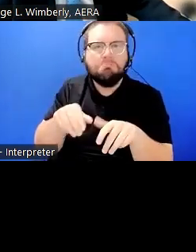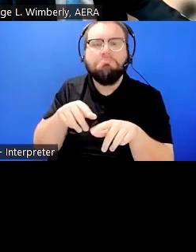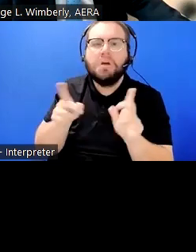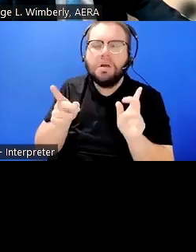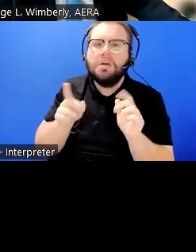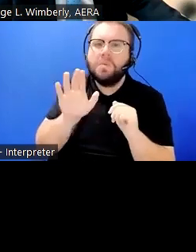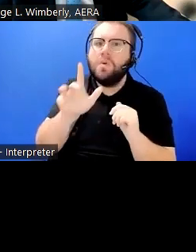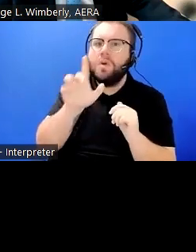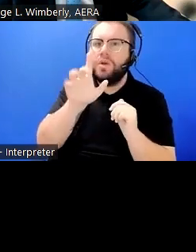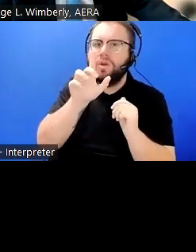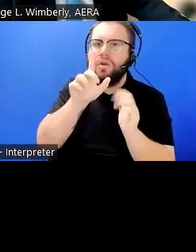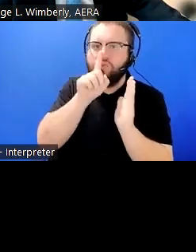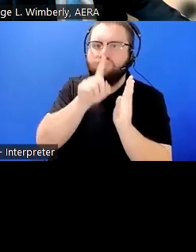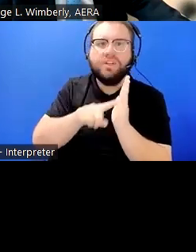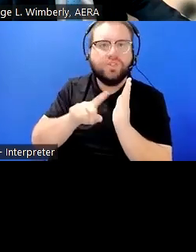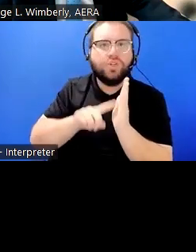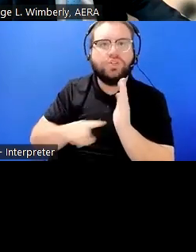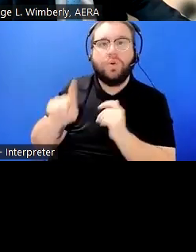really,